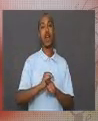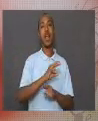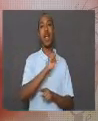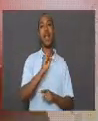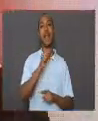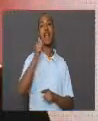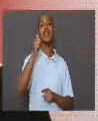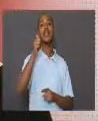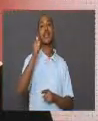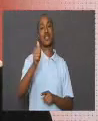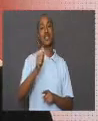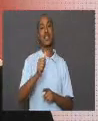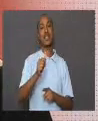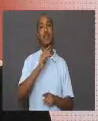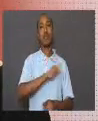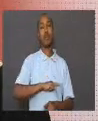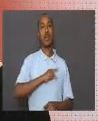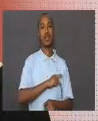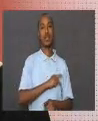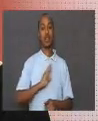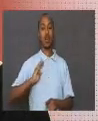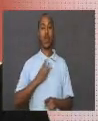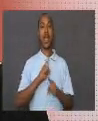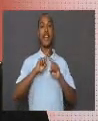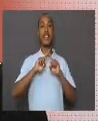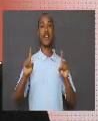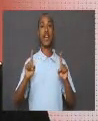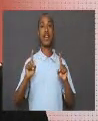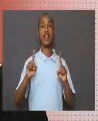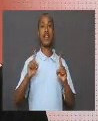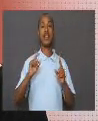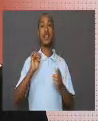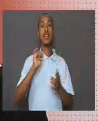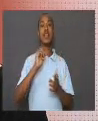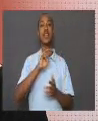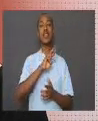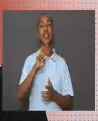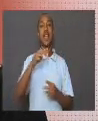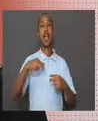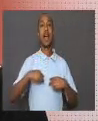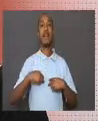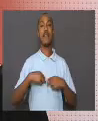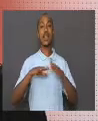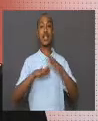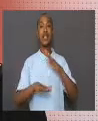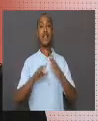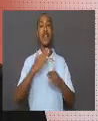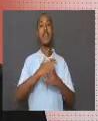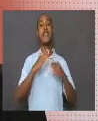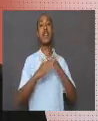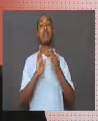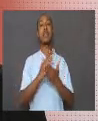properties. We identified that they have sublevels between